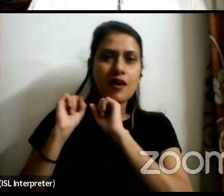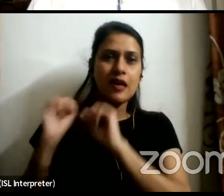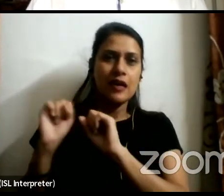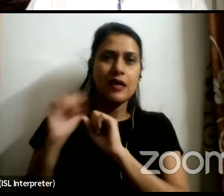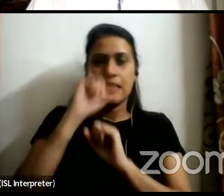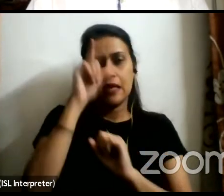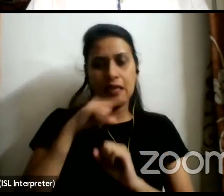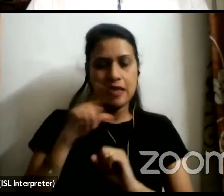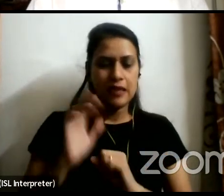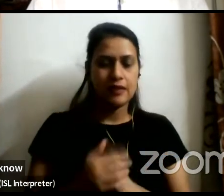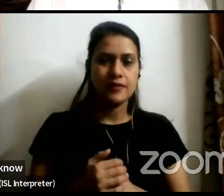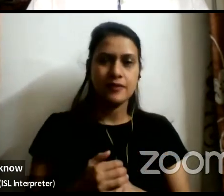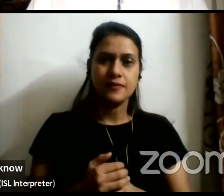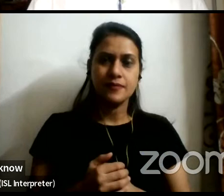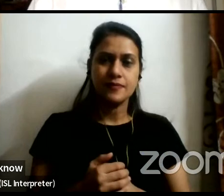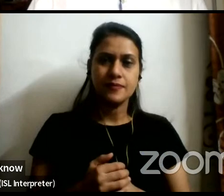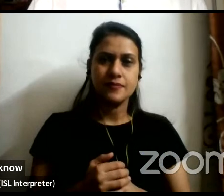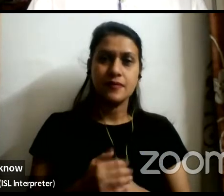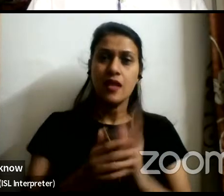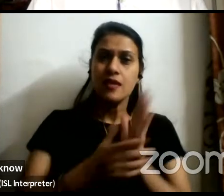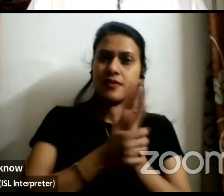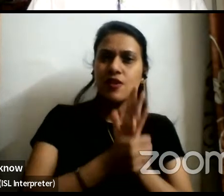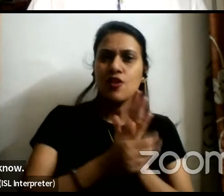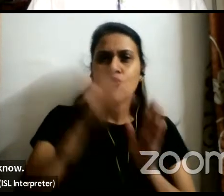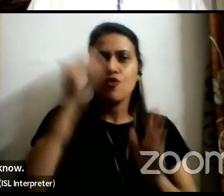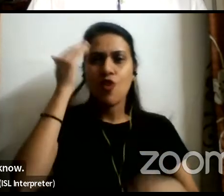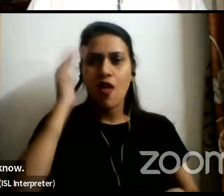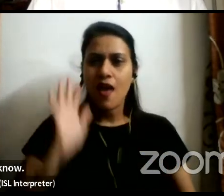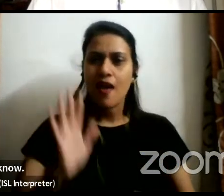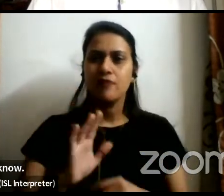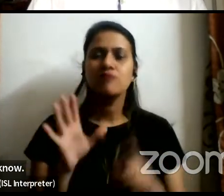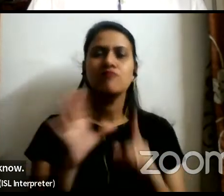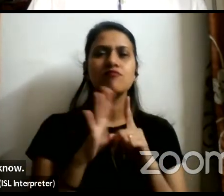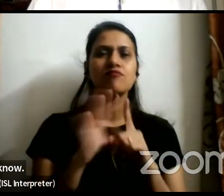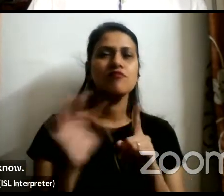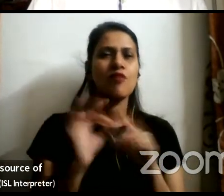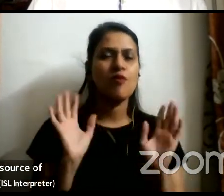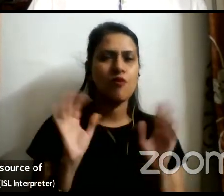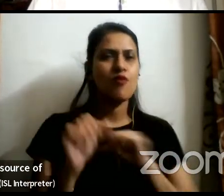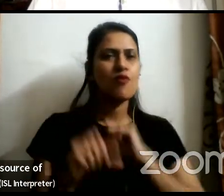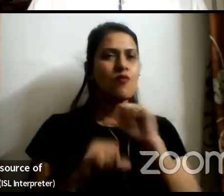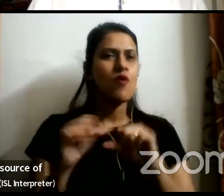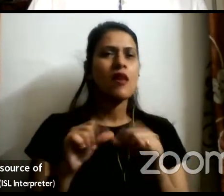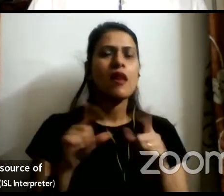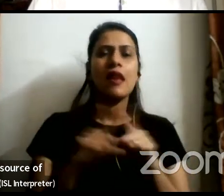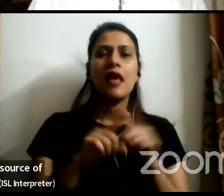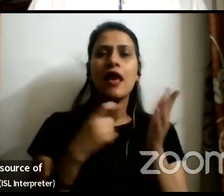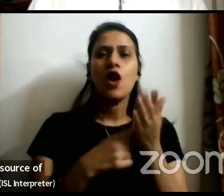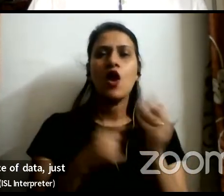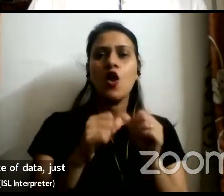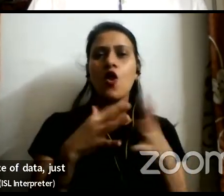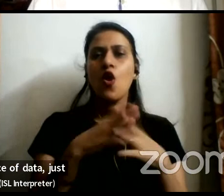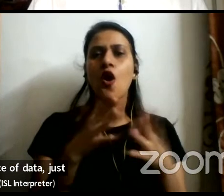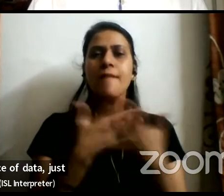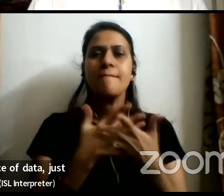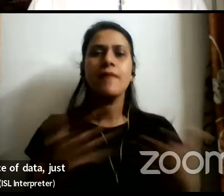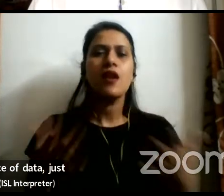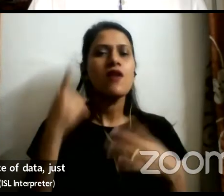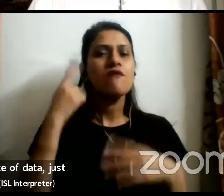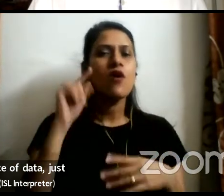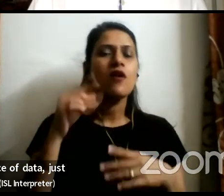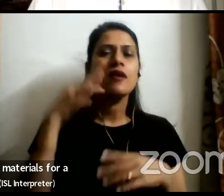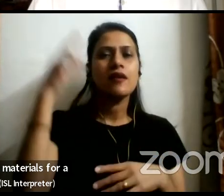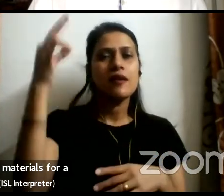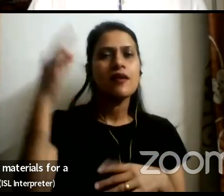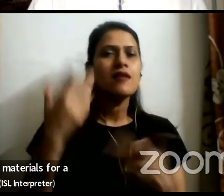sort of potential as a great source of data, just like it has been a great source of raw materials for a lot of traditional industries in the past. So I think it's